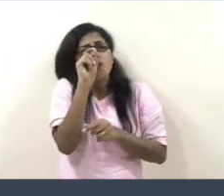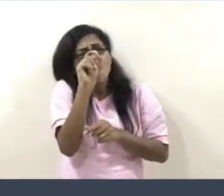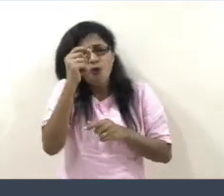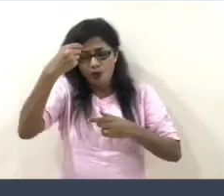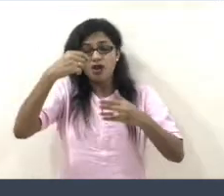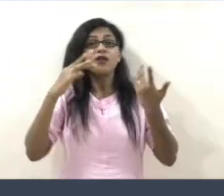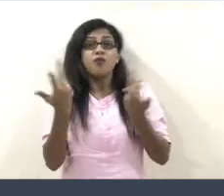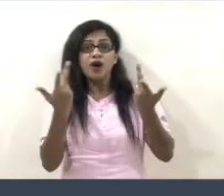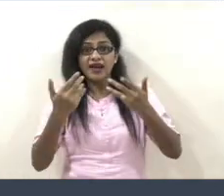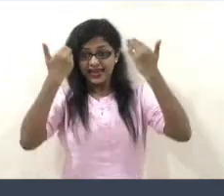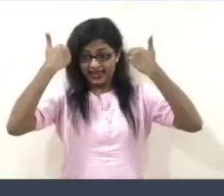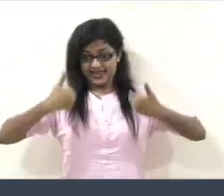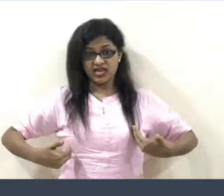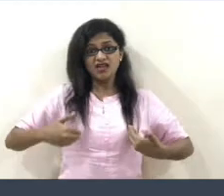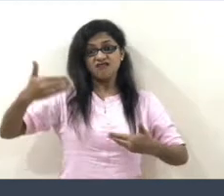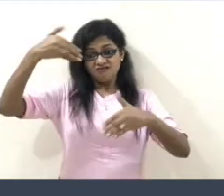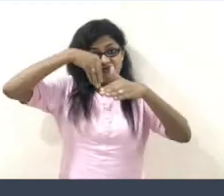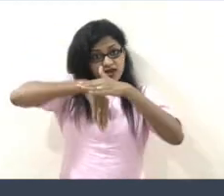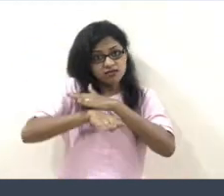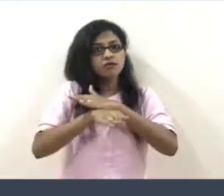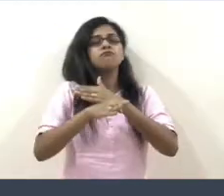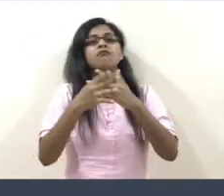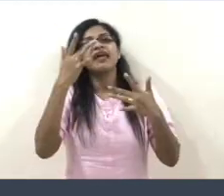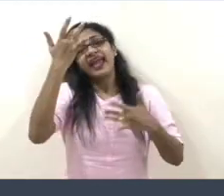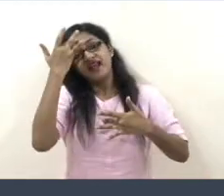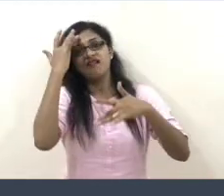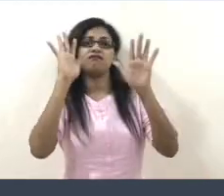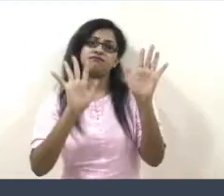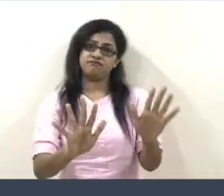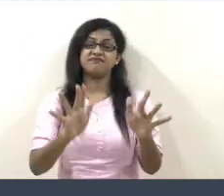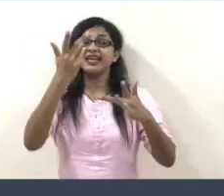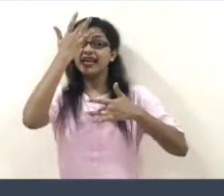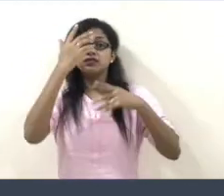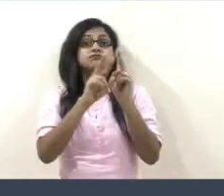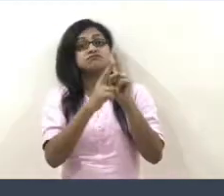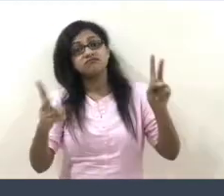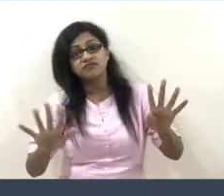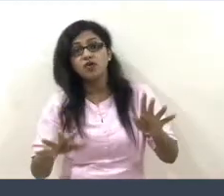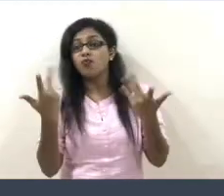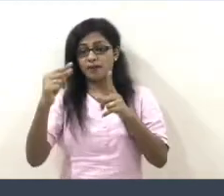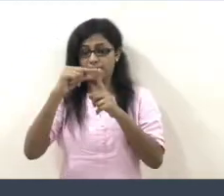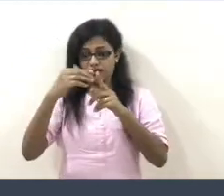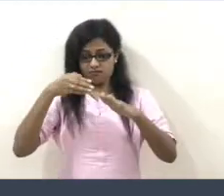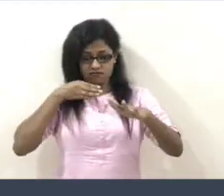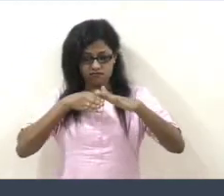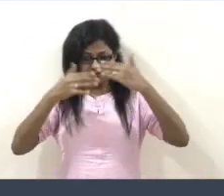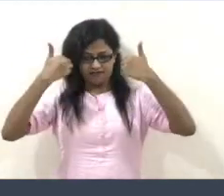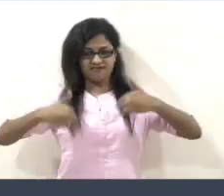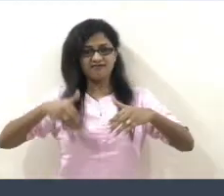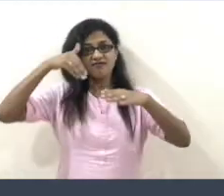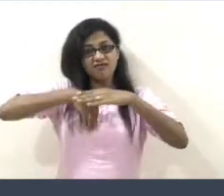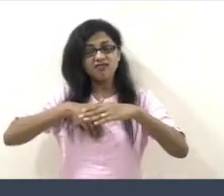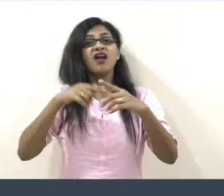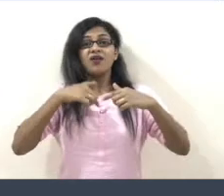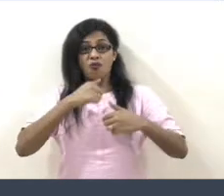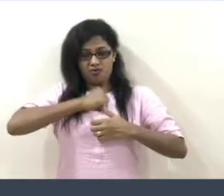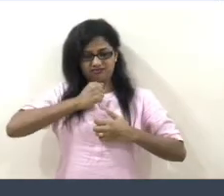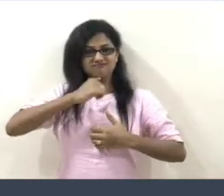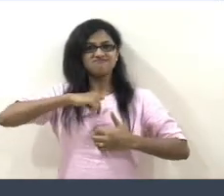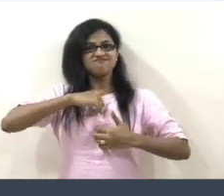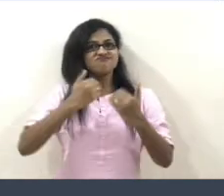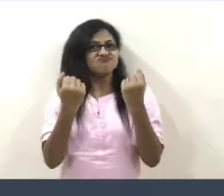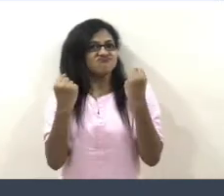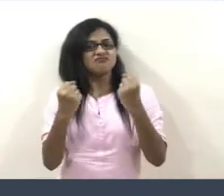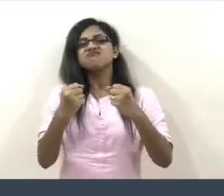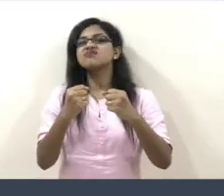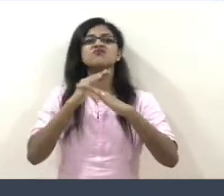get diseases when a pathogen enters the body and our immune system fails to destroy the foreign protein. Under favorable conditions inside